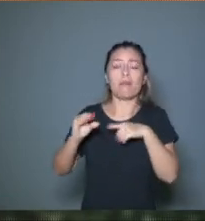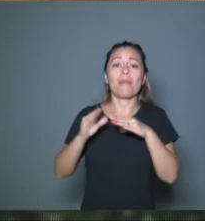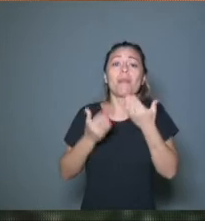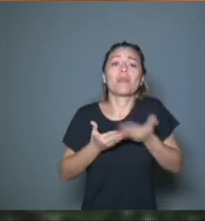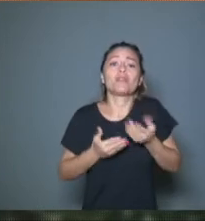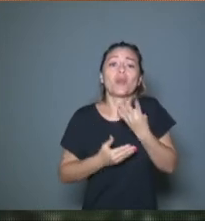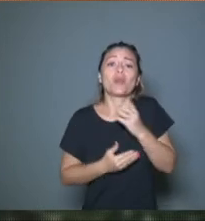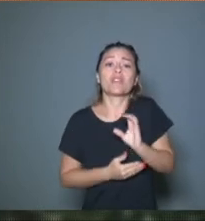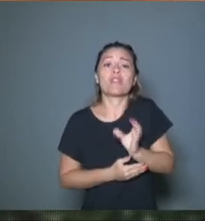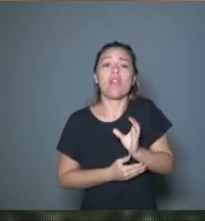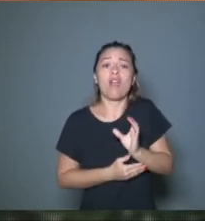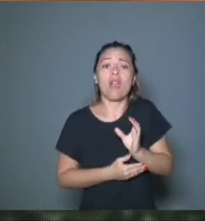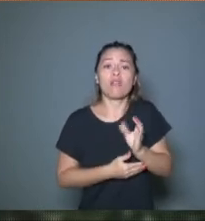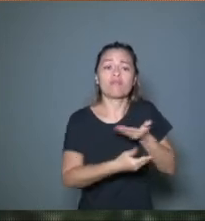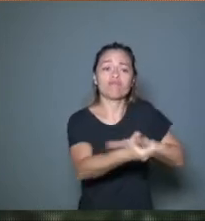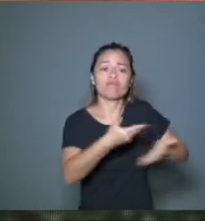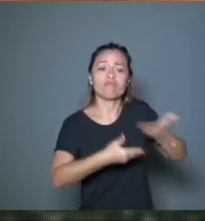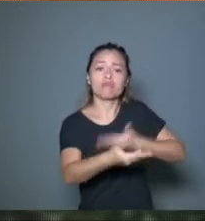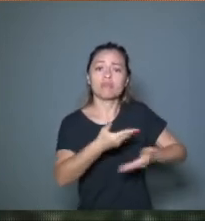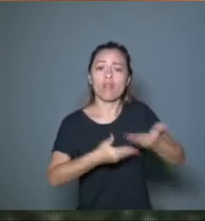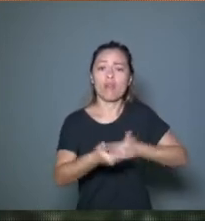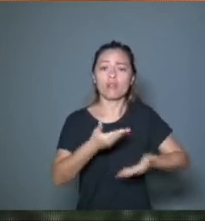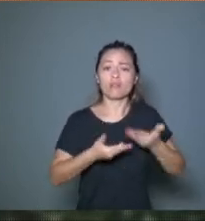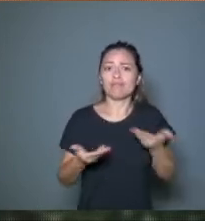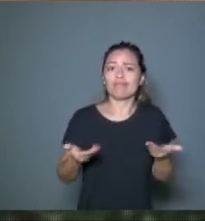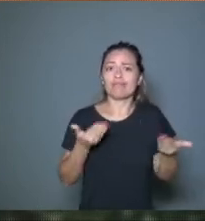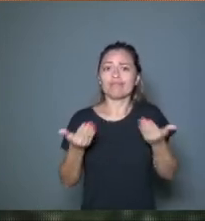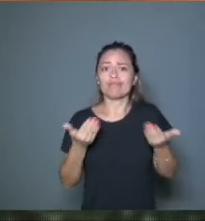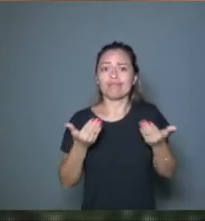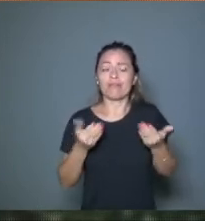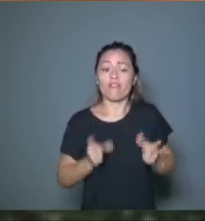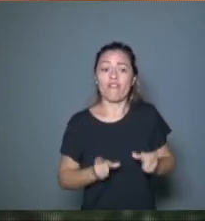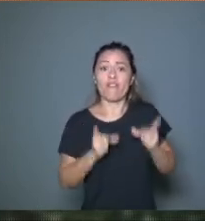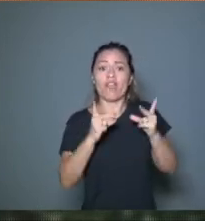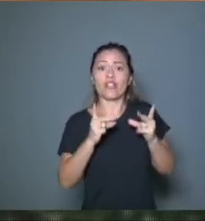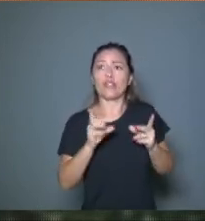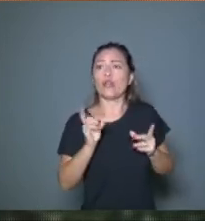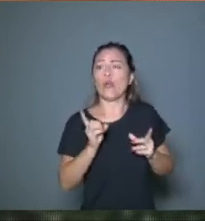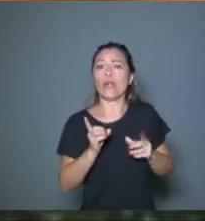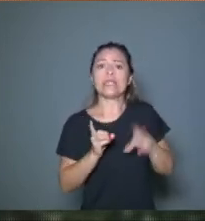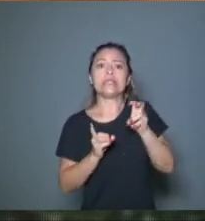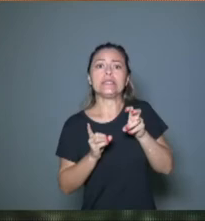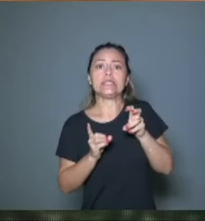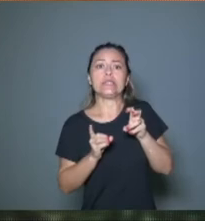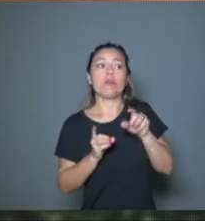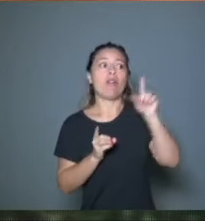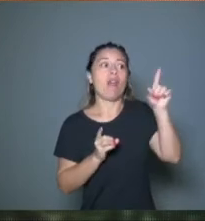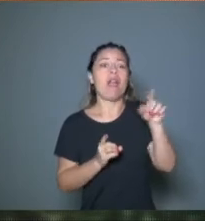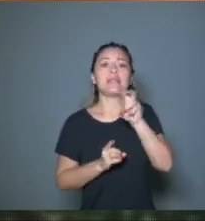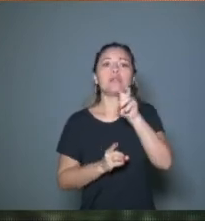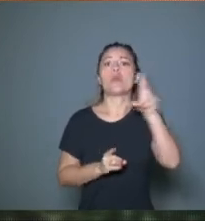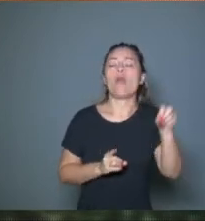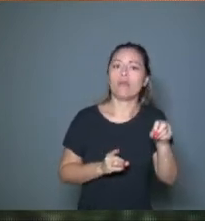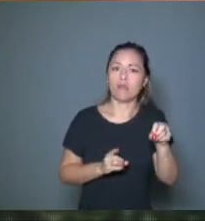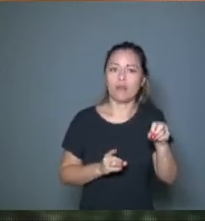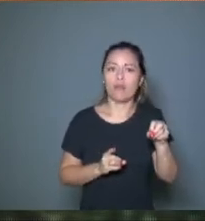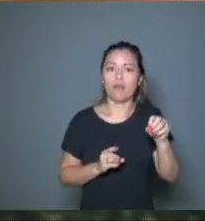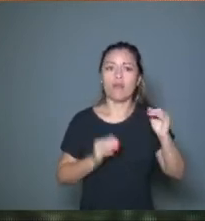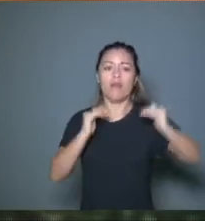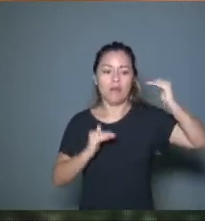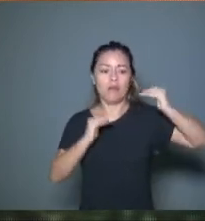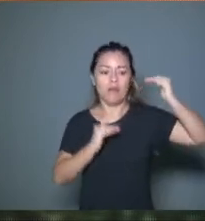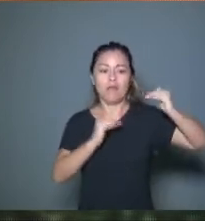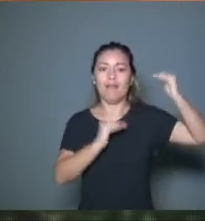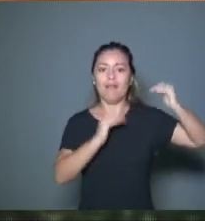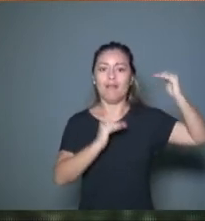we were profitable, but there was a 40 cent loss in that transaction. The same would go to LDFs. We would sell US dollars at 5